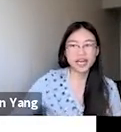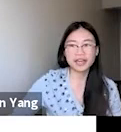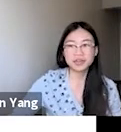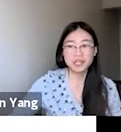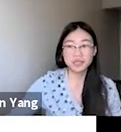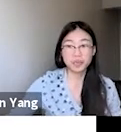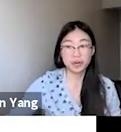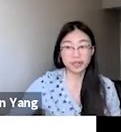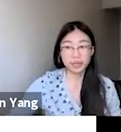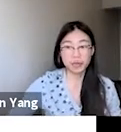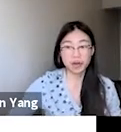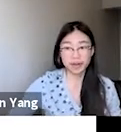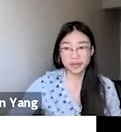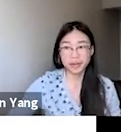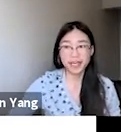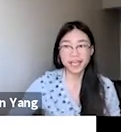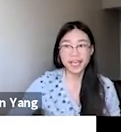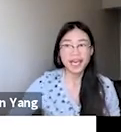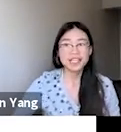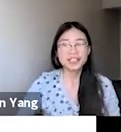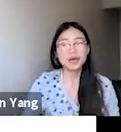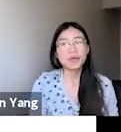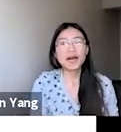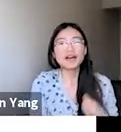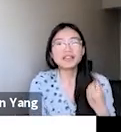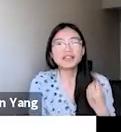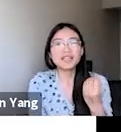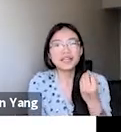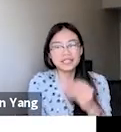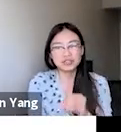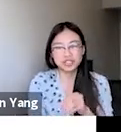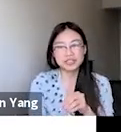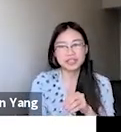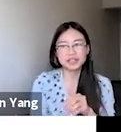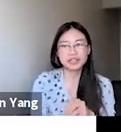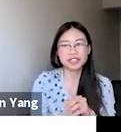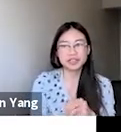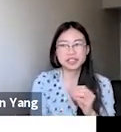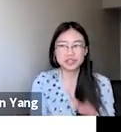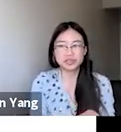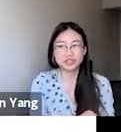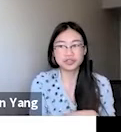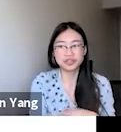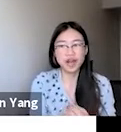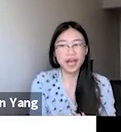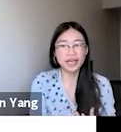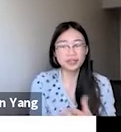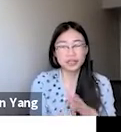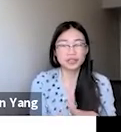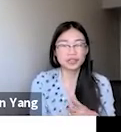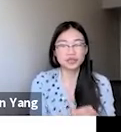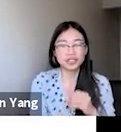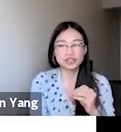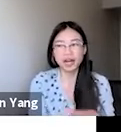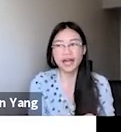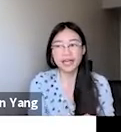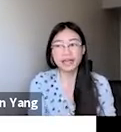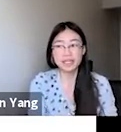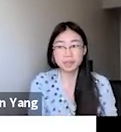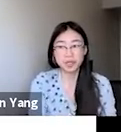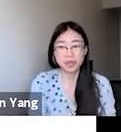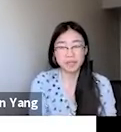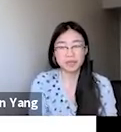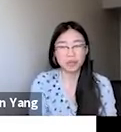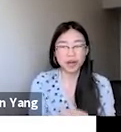encouraging the child to exploring the water, right? So while that she is encouraging the children to try